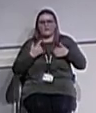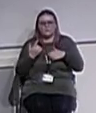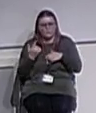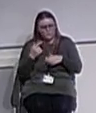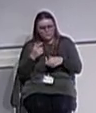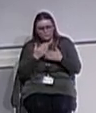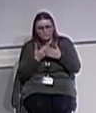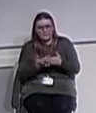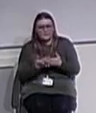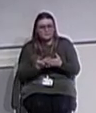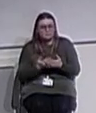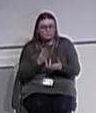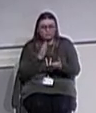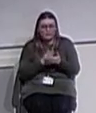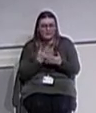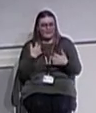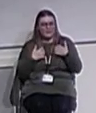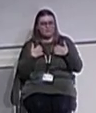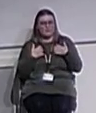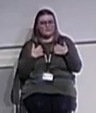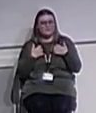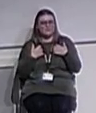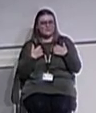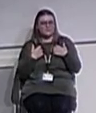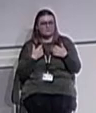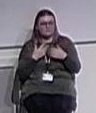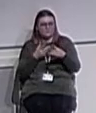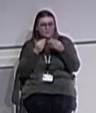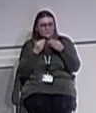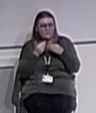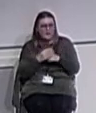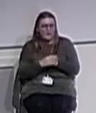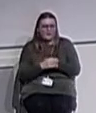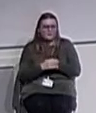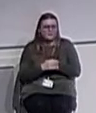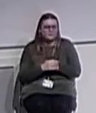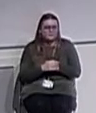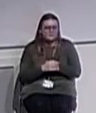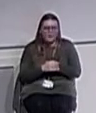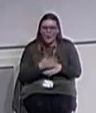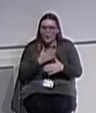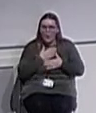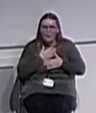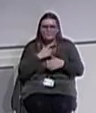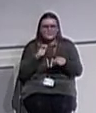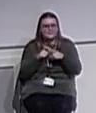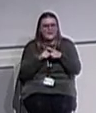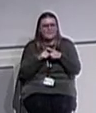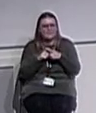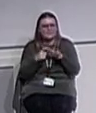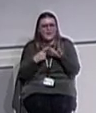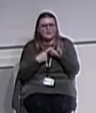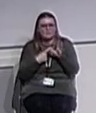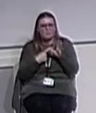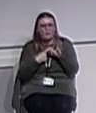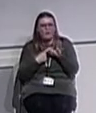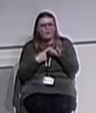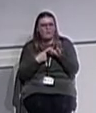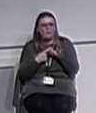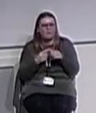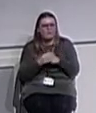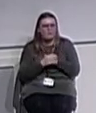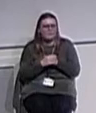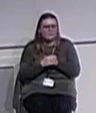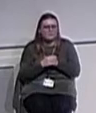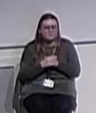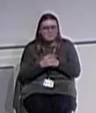subject in its own right. You know, everybody loves David Attenborough, don't they? I mean, we all love nature programmes. These are great. That may be the